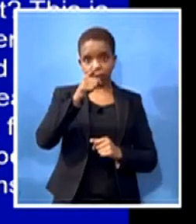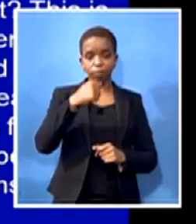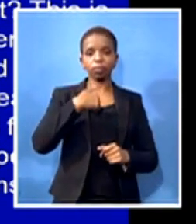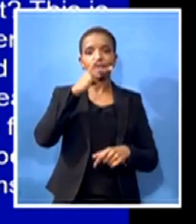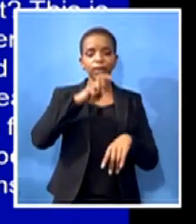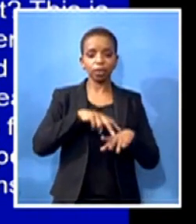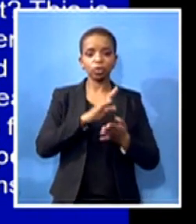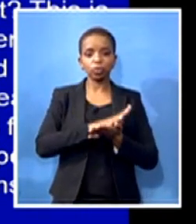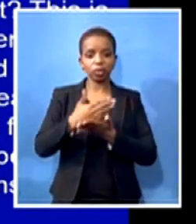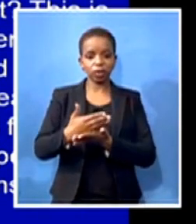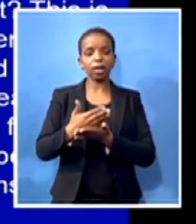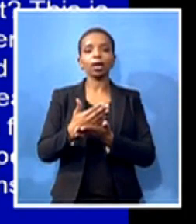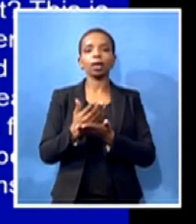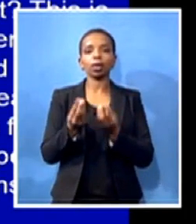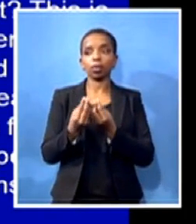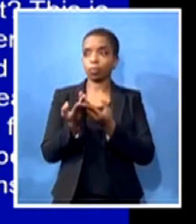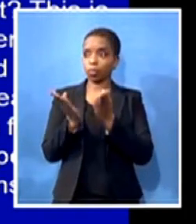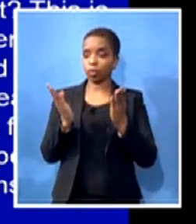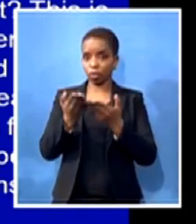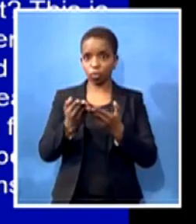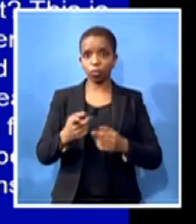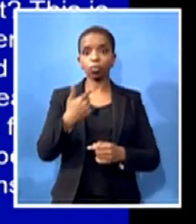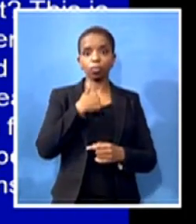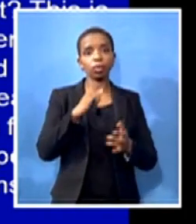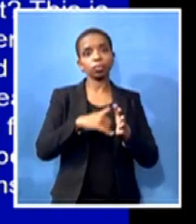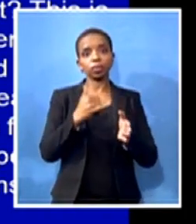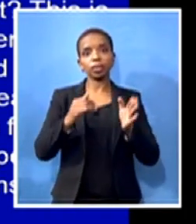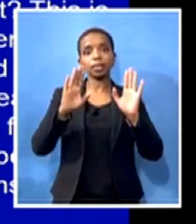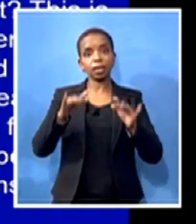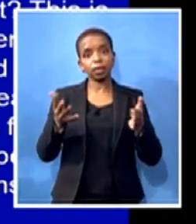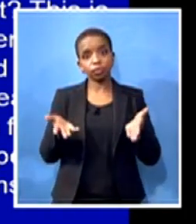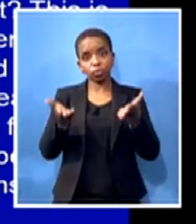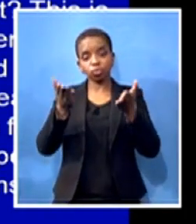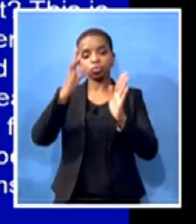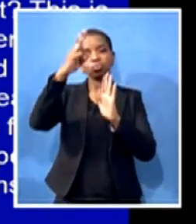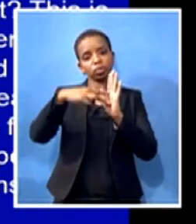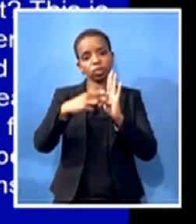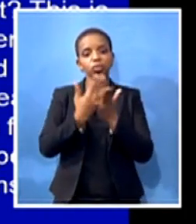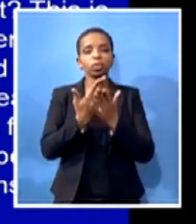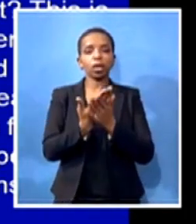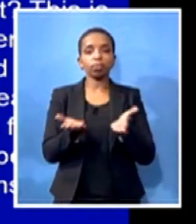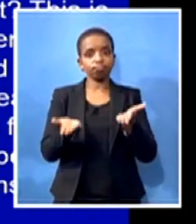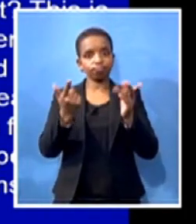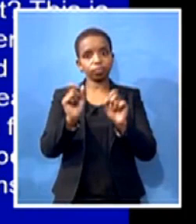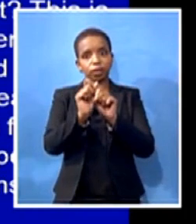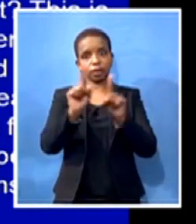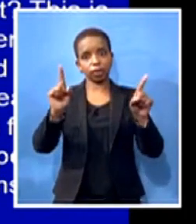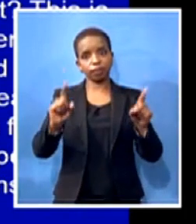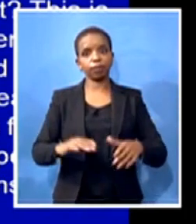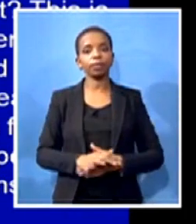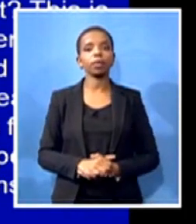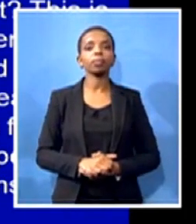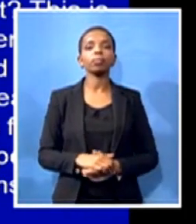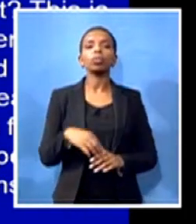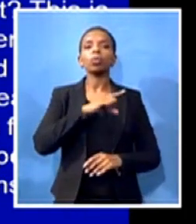And I'll just leave it to you to read. It's one of the quotes that came from towards the end of